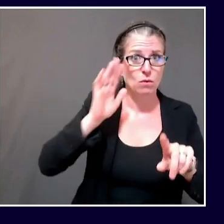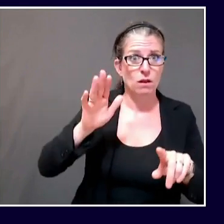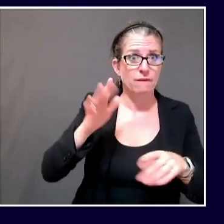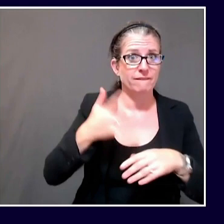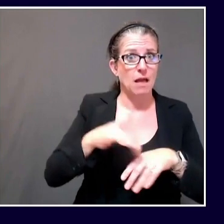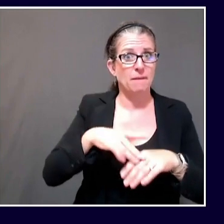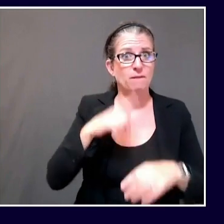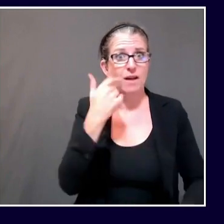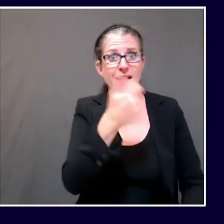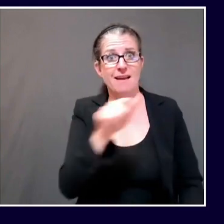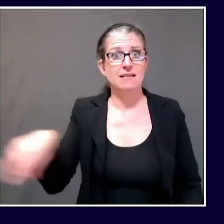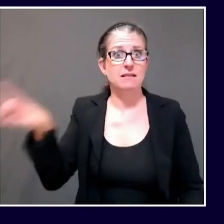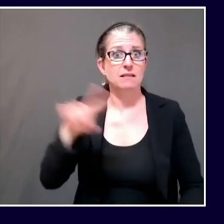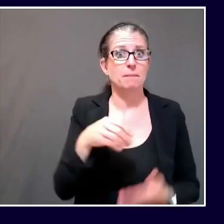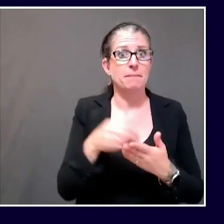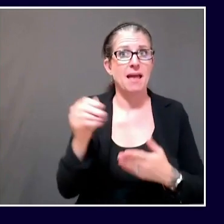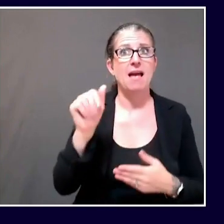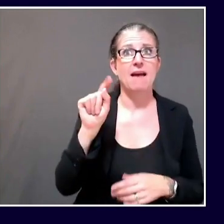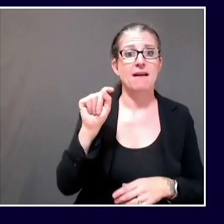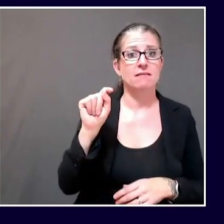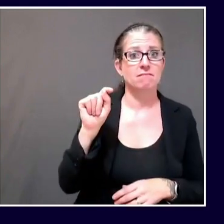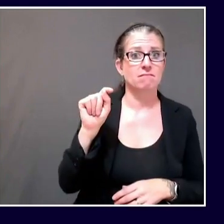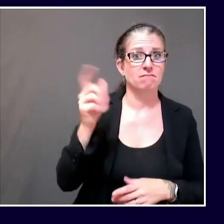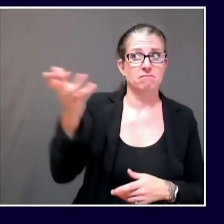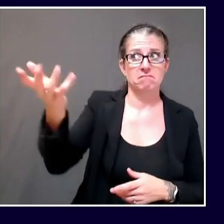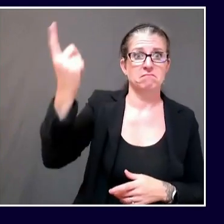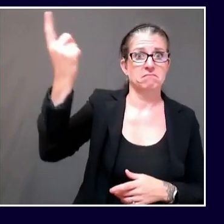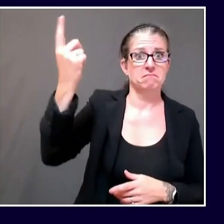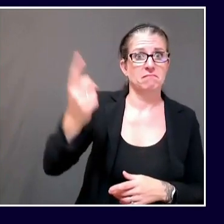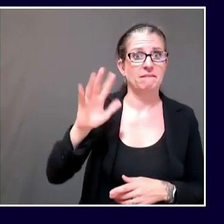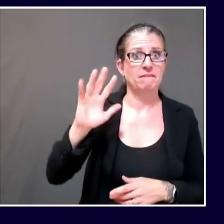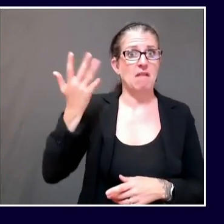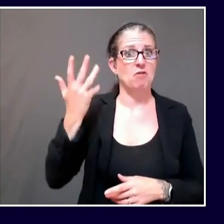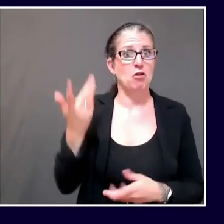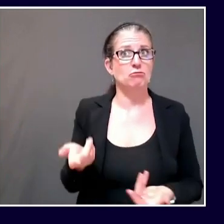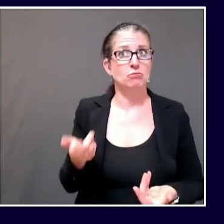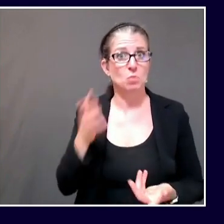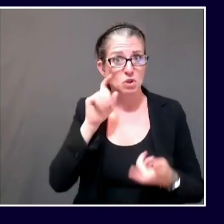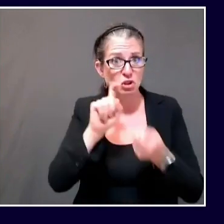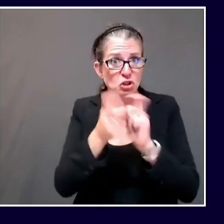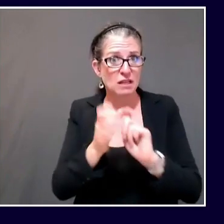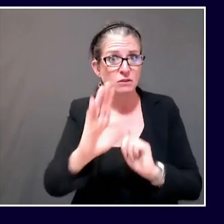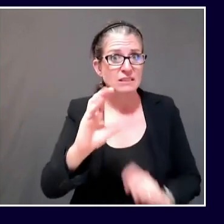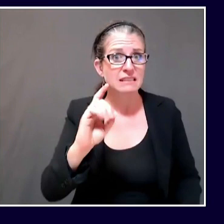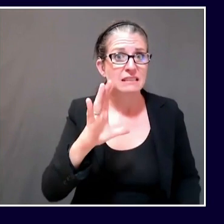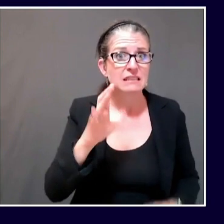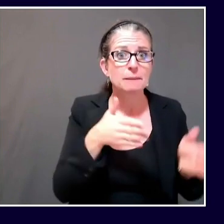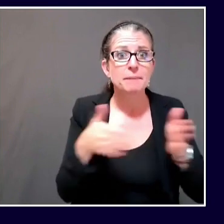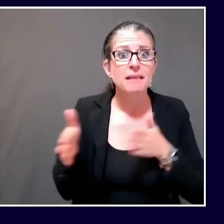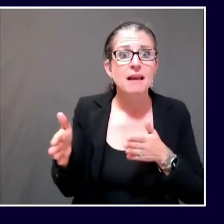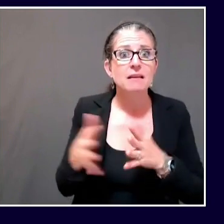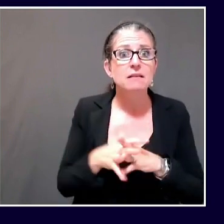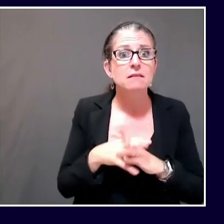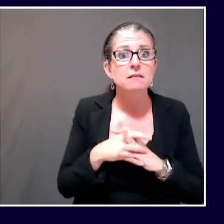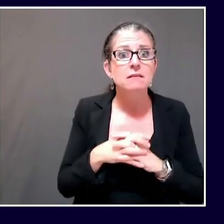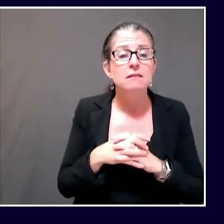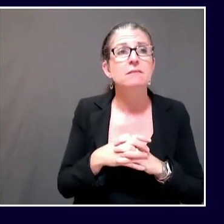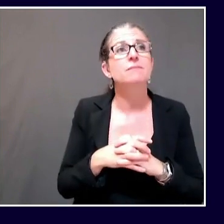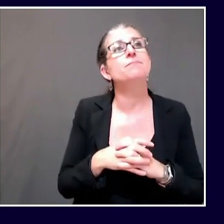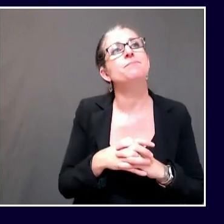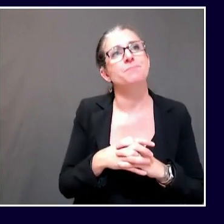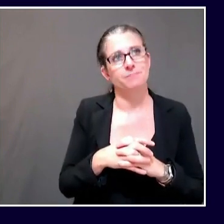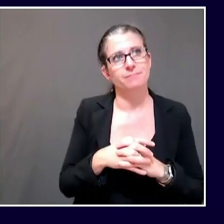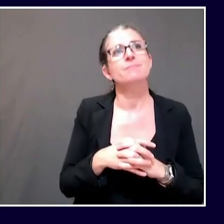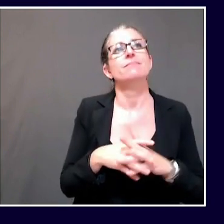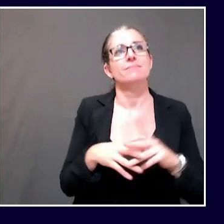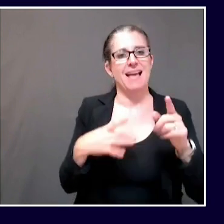role beyond what you're doing now? Yeah, so Joe, I think the way you frame that is right. The role for some